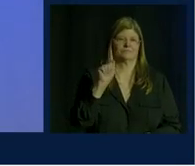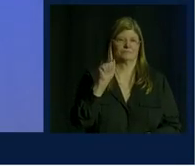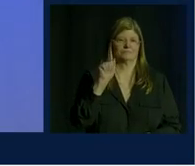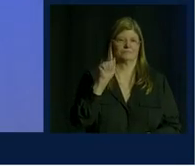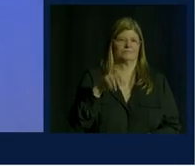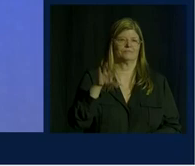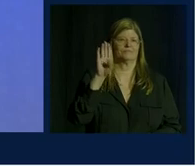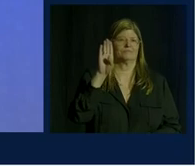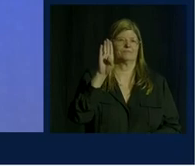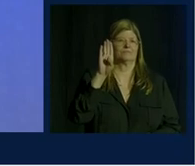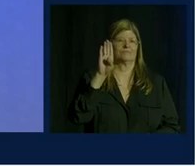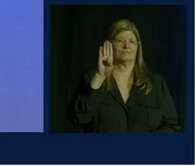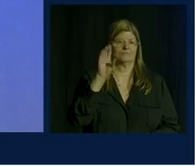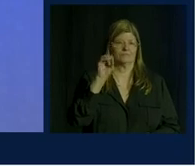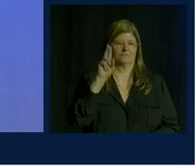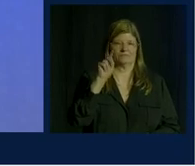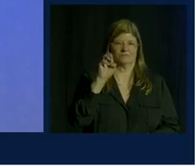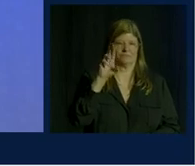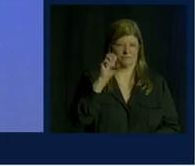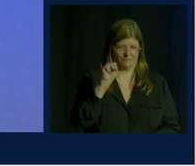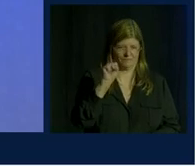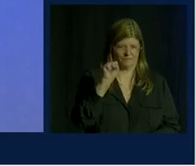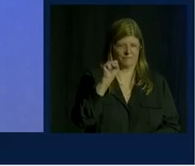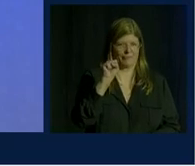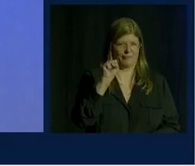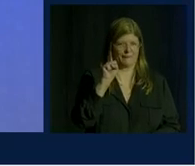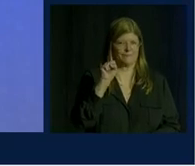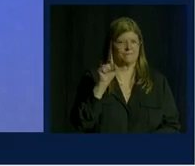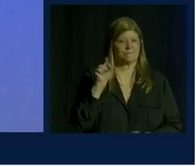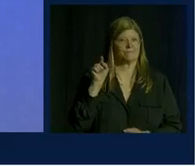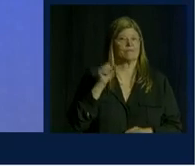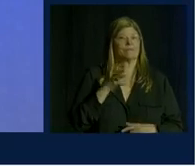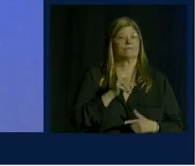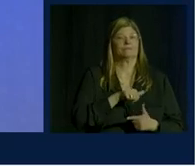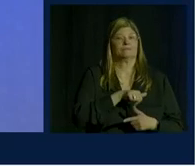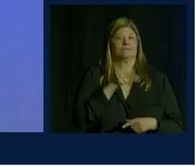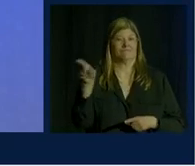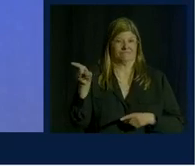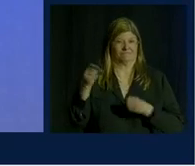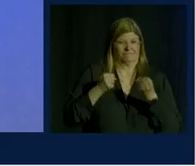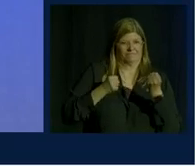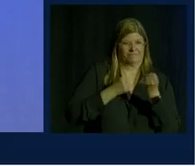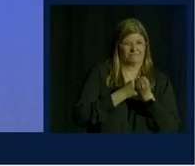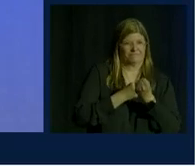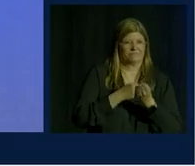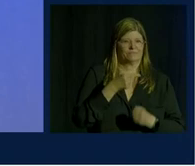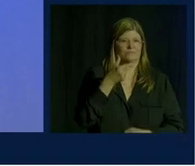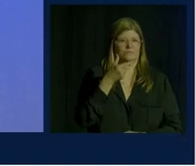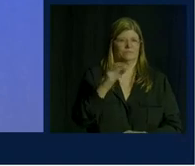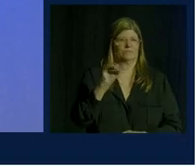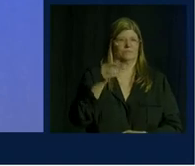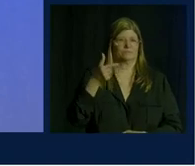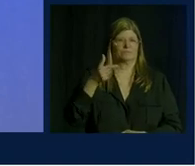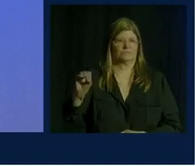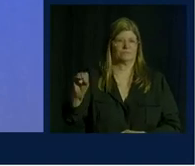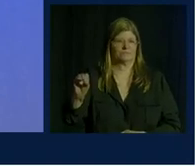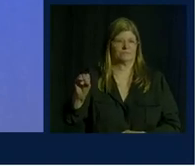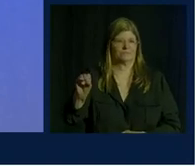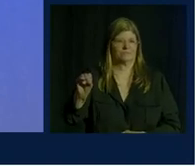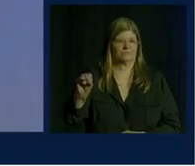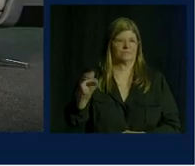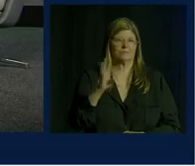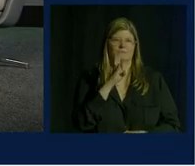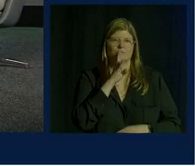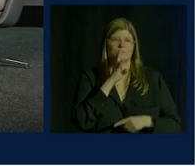Josh Saltzman, founder of WeWork. We have them here today because we wanted to talk a little bit about a pilot that was